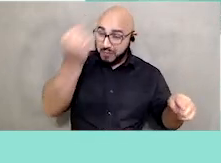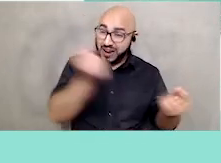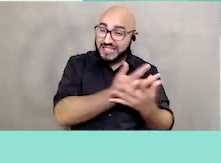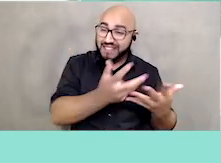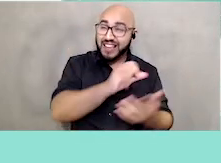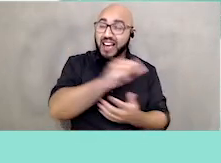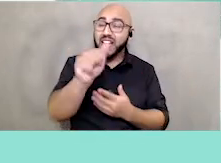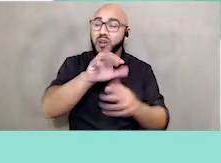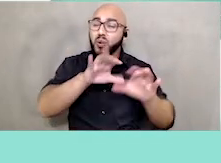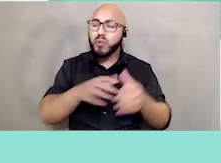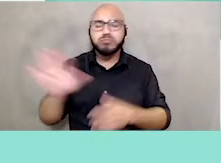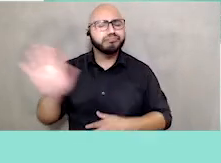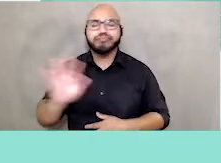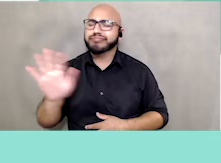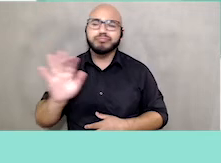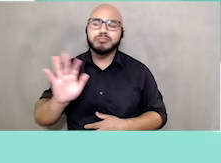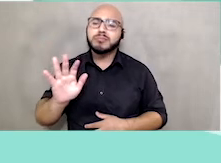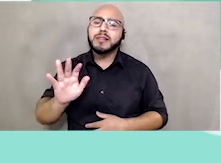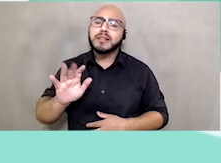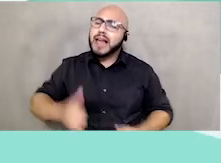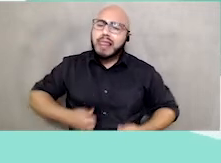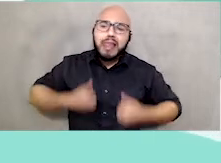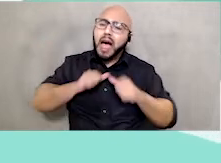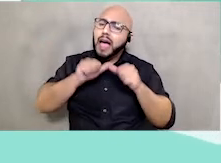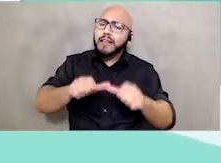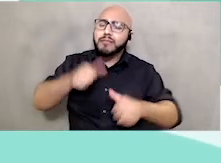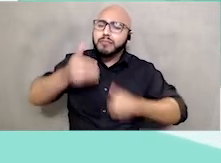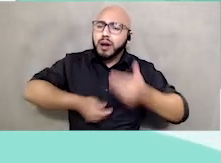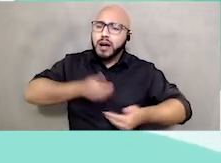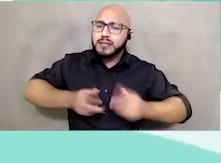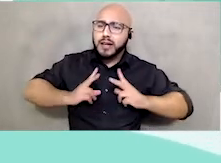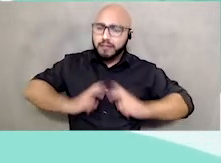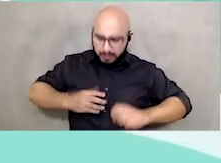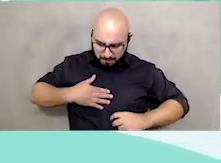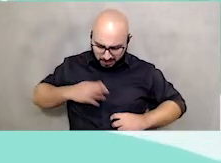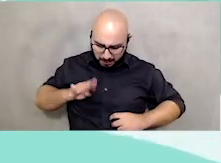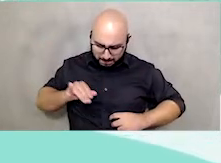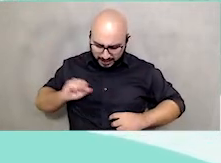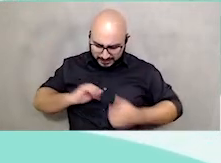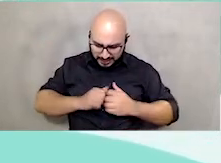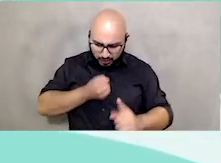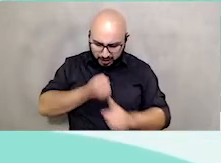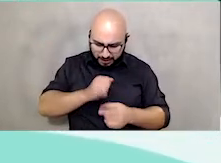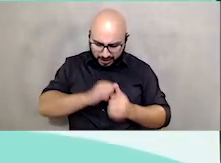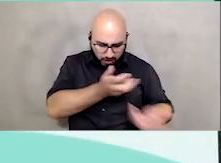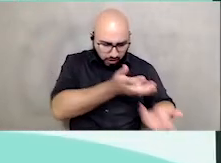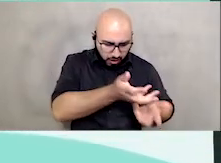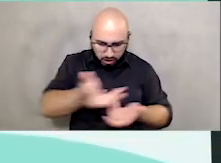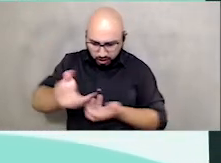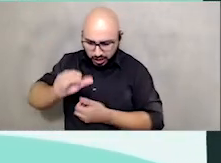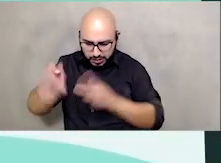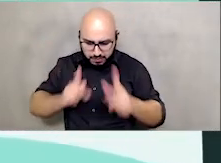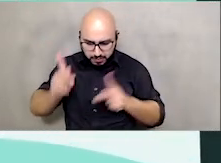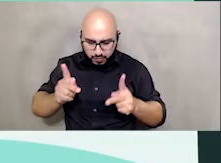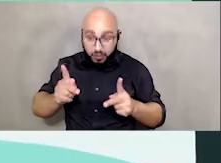Instead, it's a lifelong process of asking yourself how your own biases might impact the way you treat and understand others, alongside work